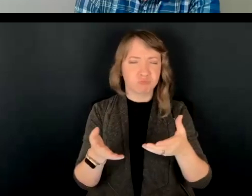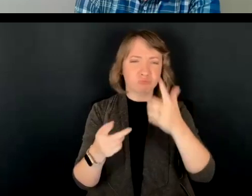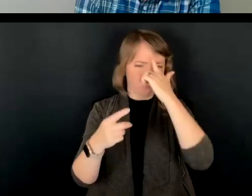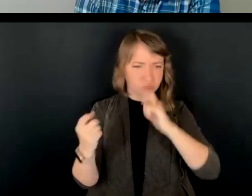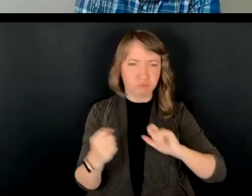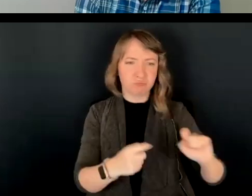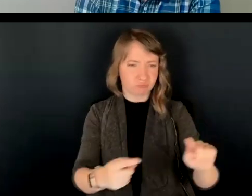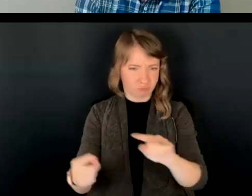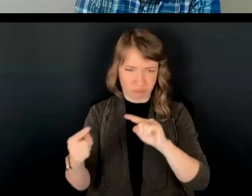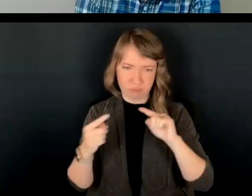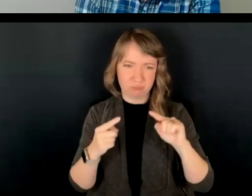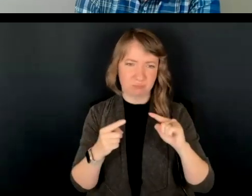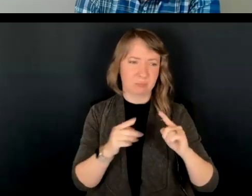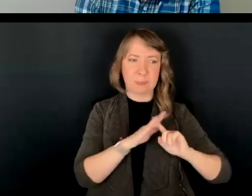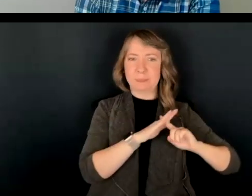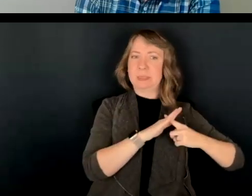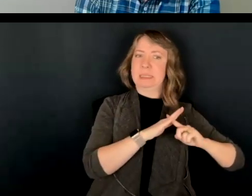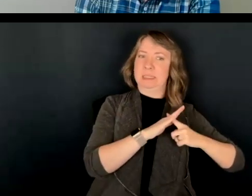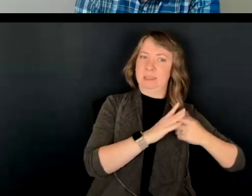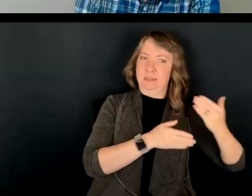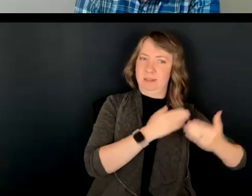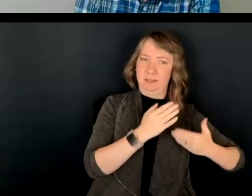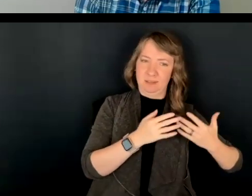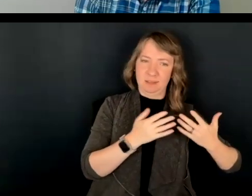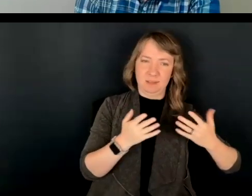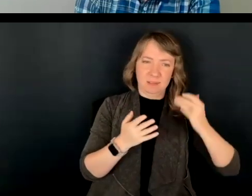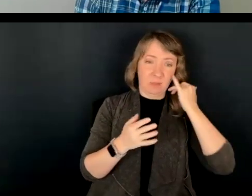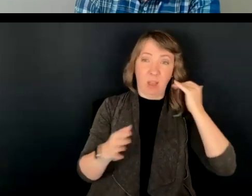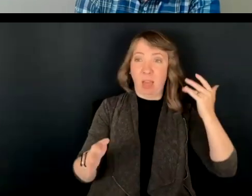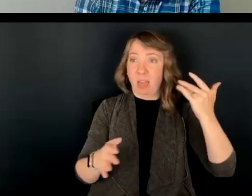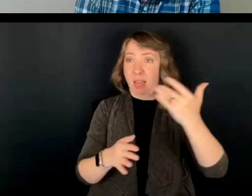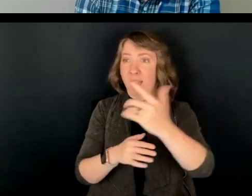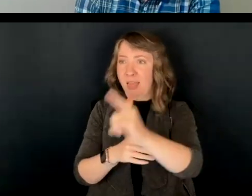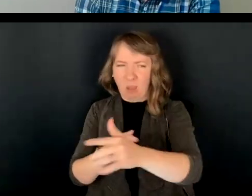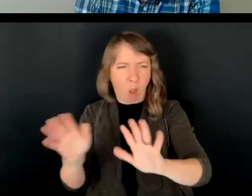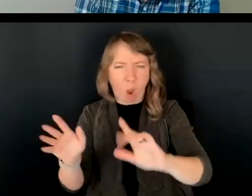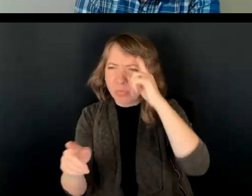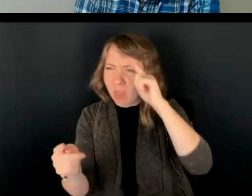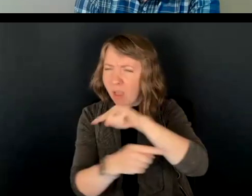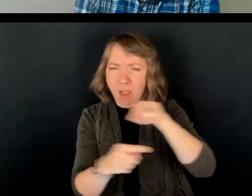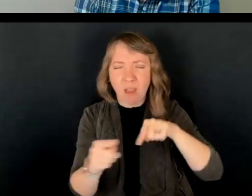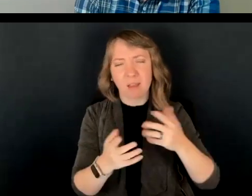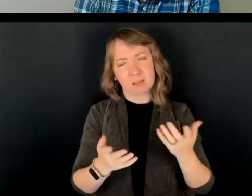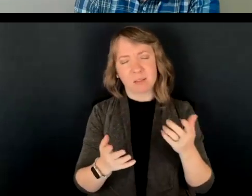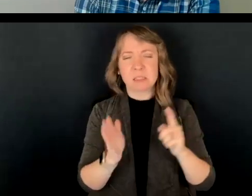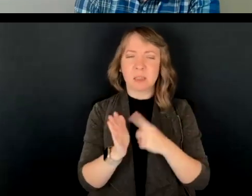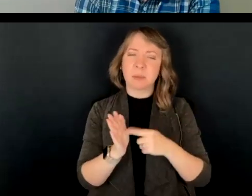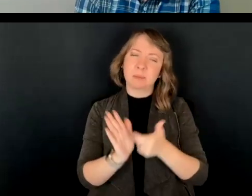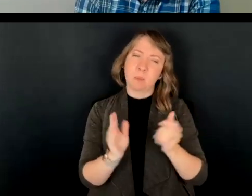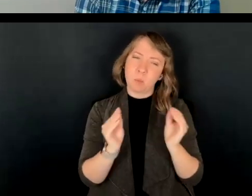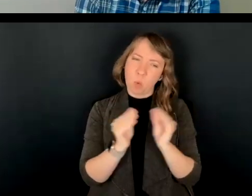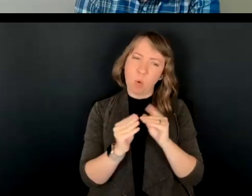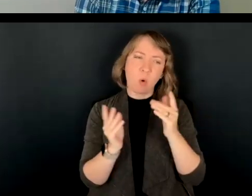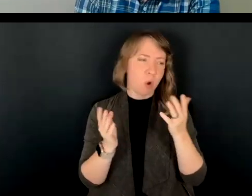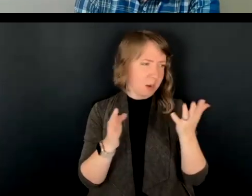the process rather than later. Sometimes that takes a little bit more coordination because grants management